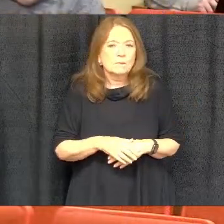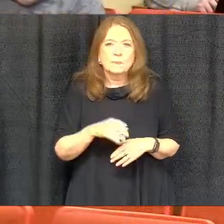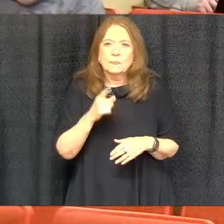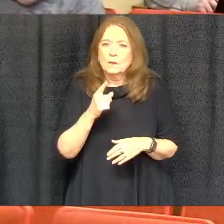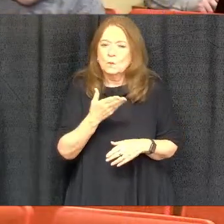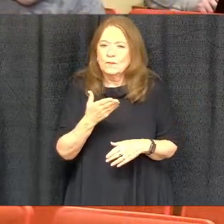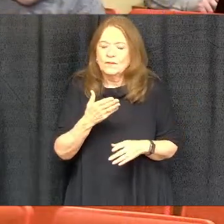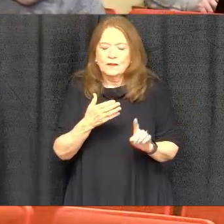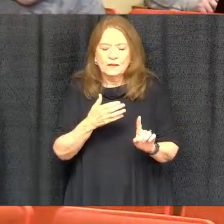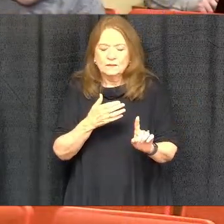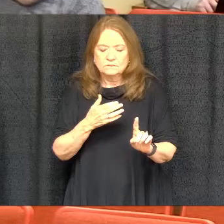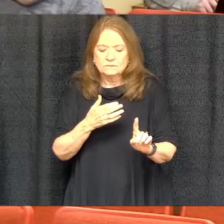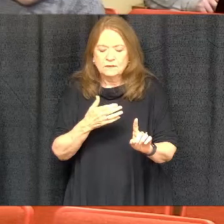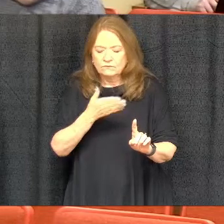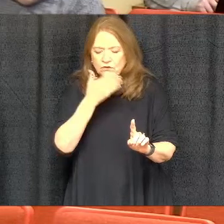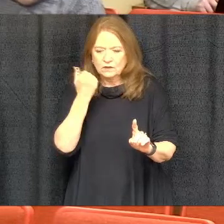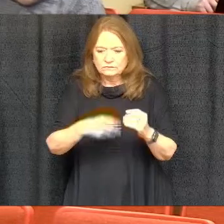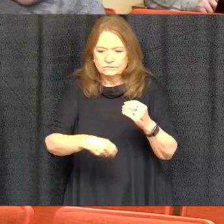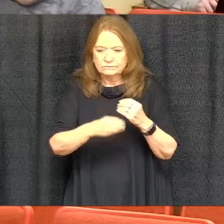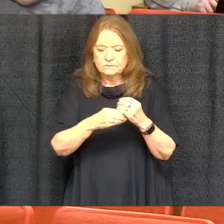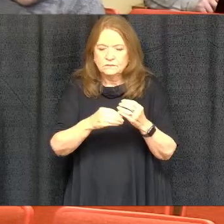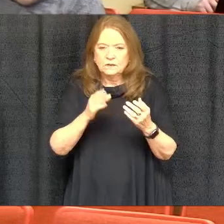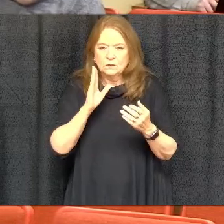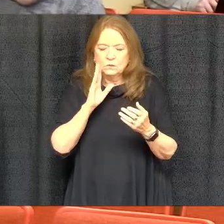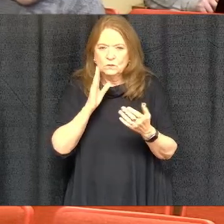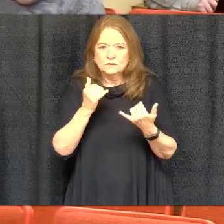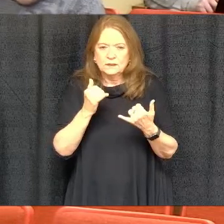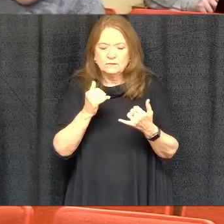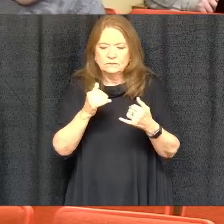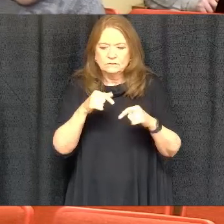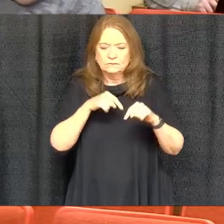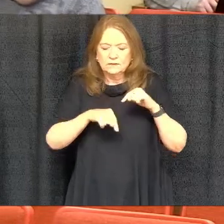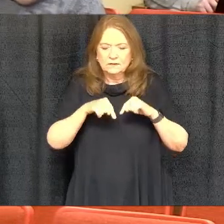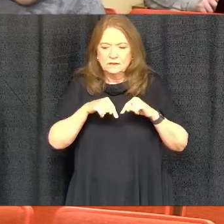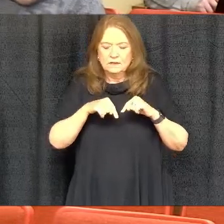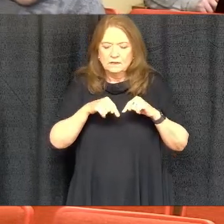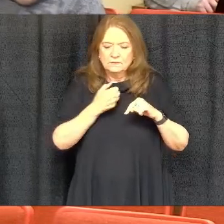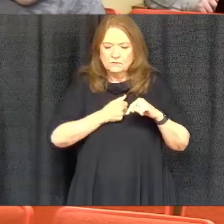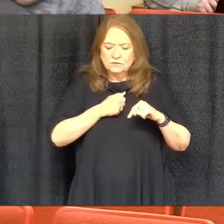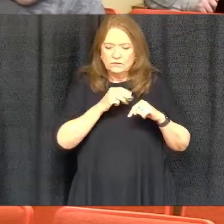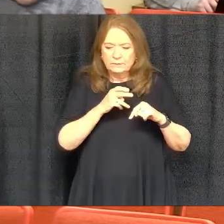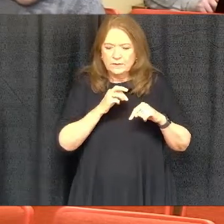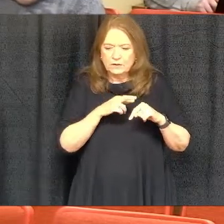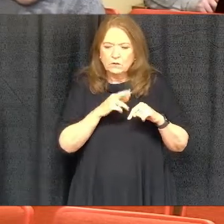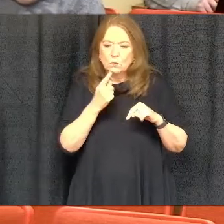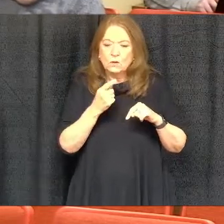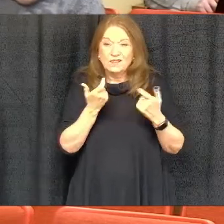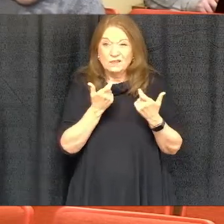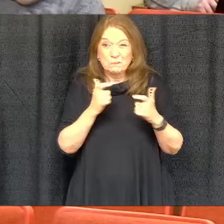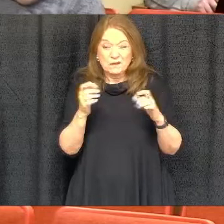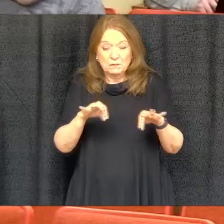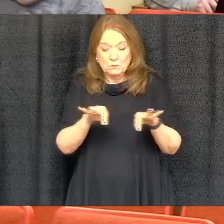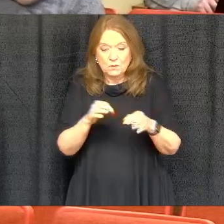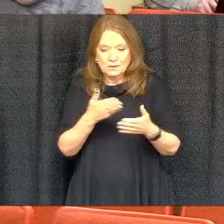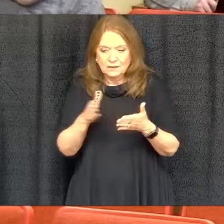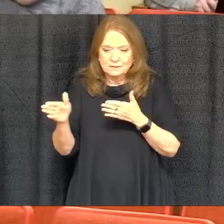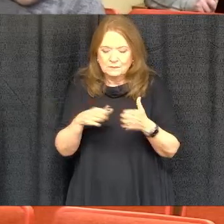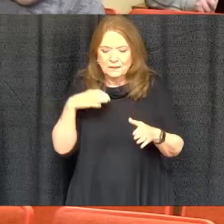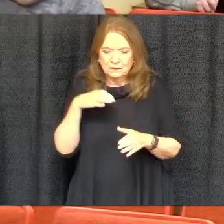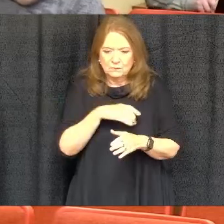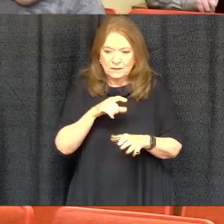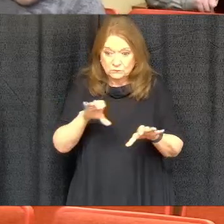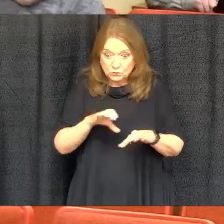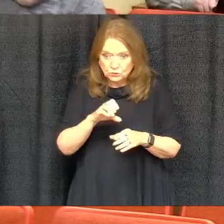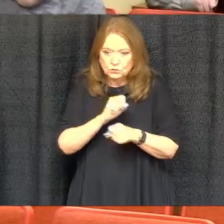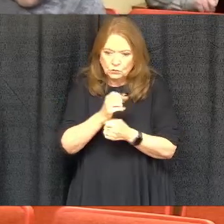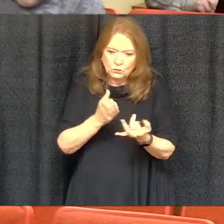failed to mention, I need to mention this on the PUD. I'm sorry, Mayor. One of the big things the Planning Commission had to do this past month to work through